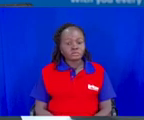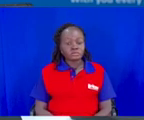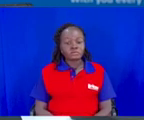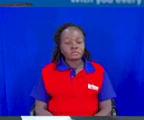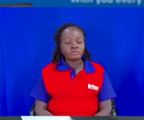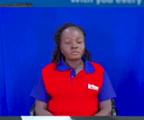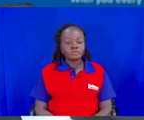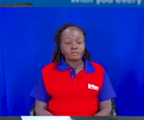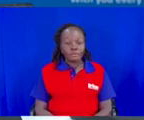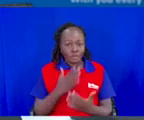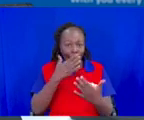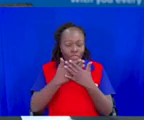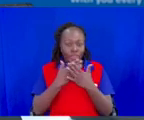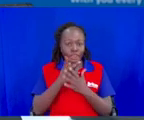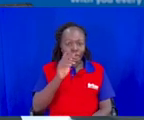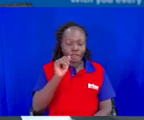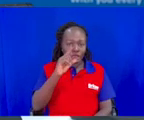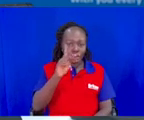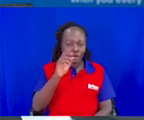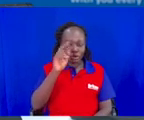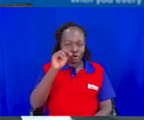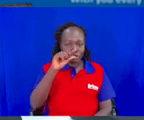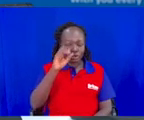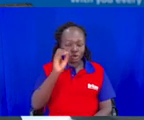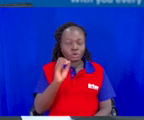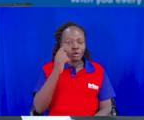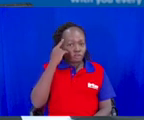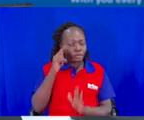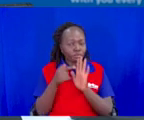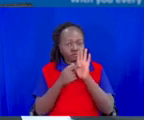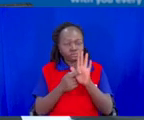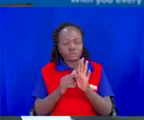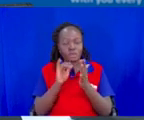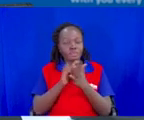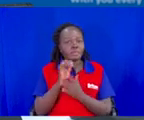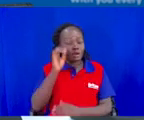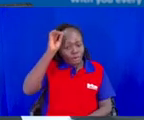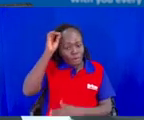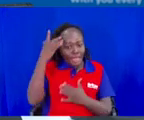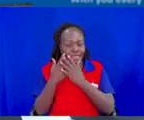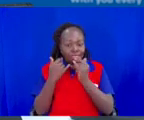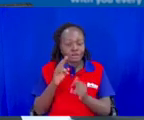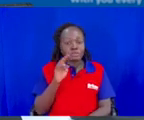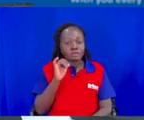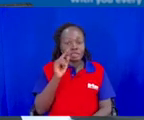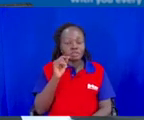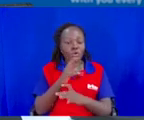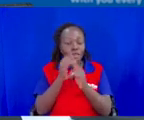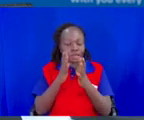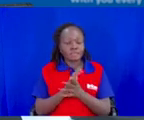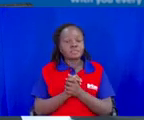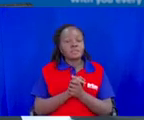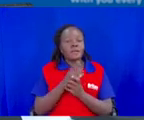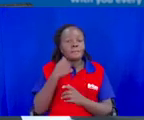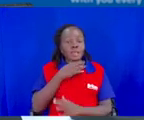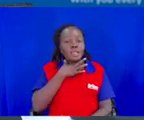Thank you, Mr. Gakonyo, for presenting that opinion. At this point, unit holders, I'd like